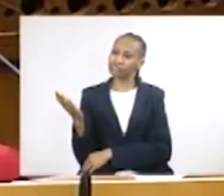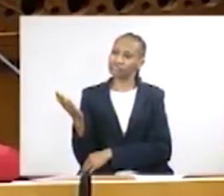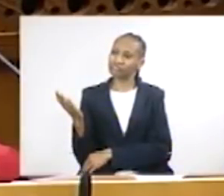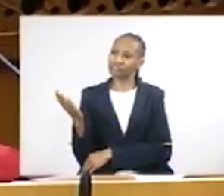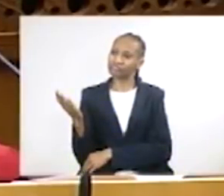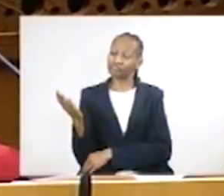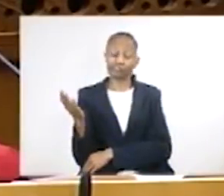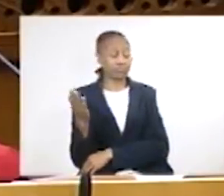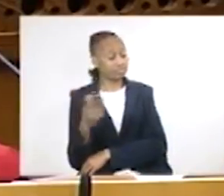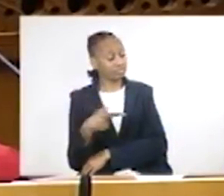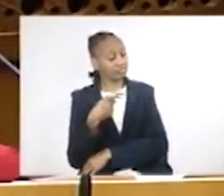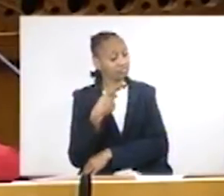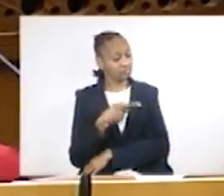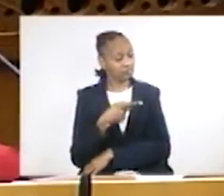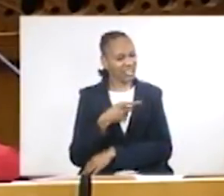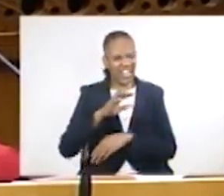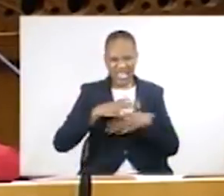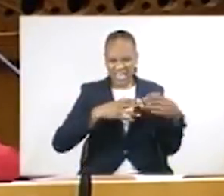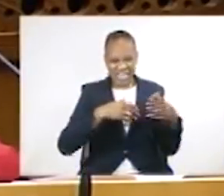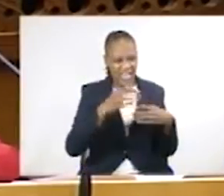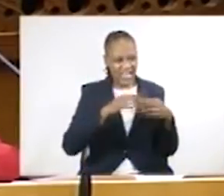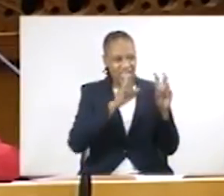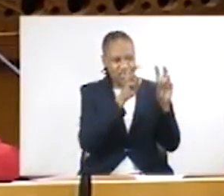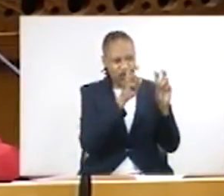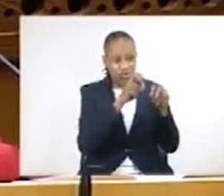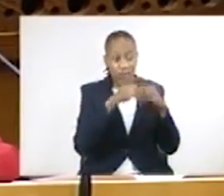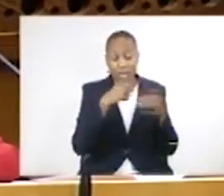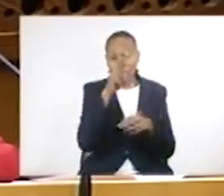referred to the factional